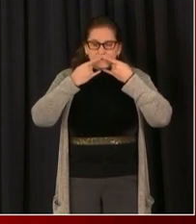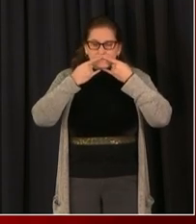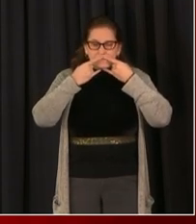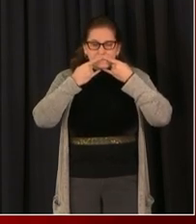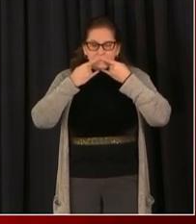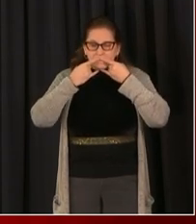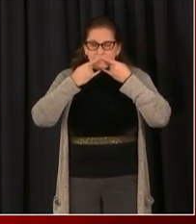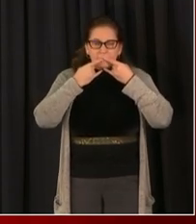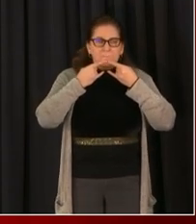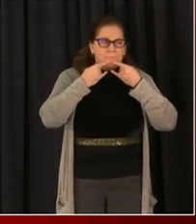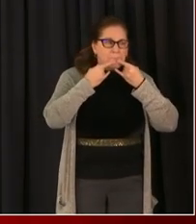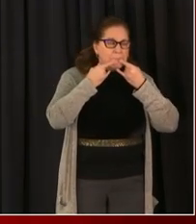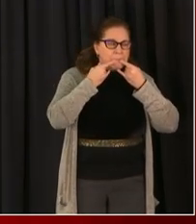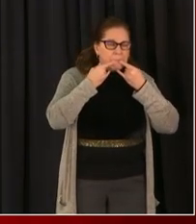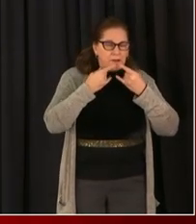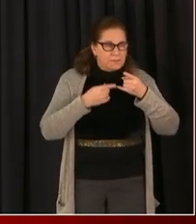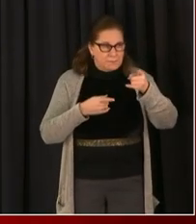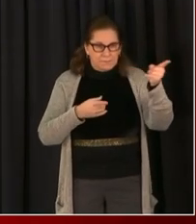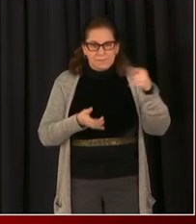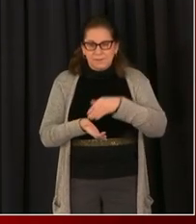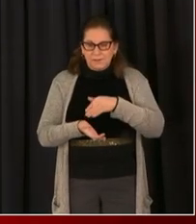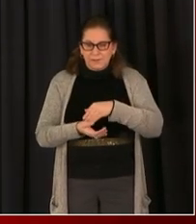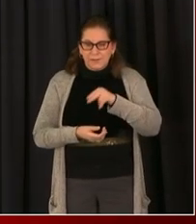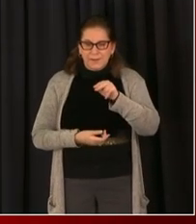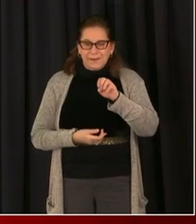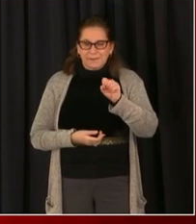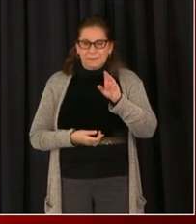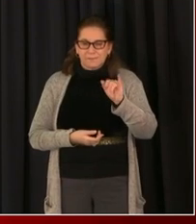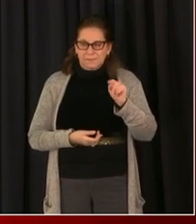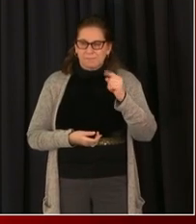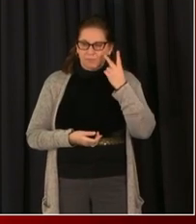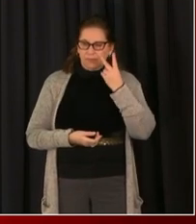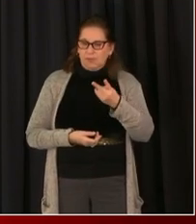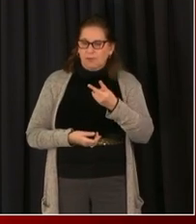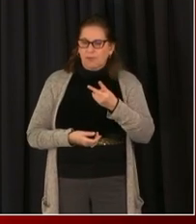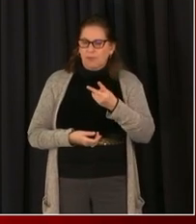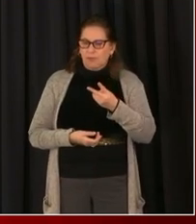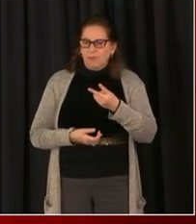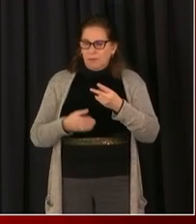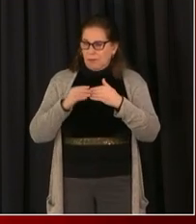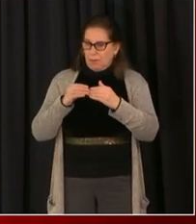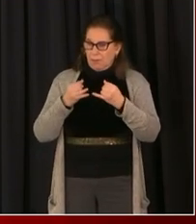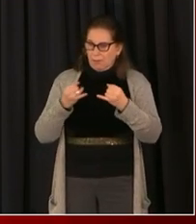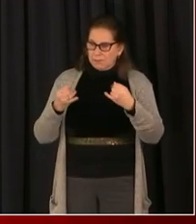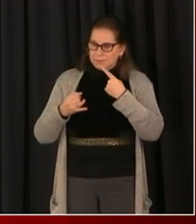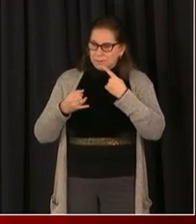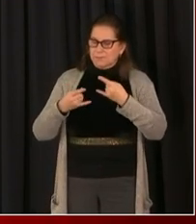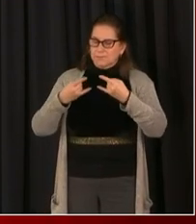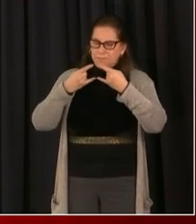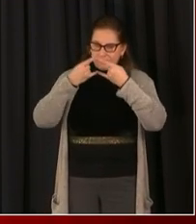is the guidelines, and it's just little things